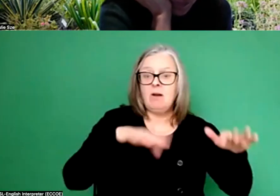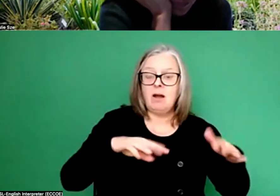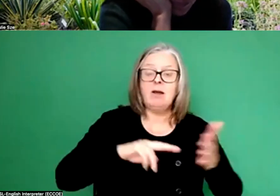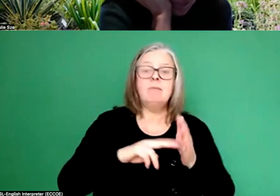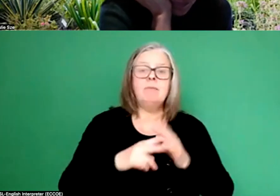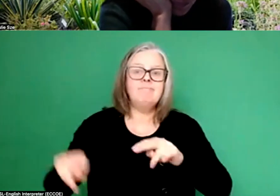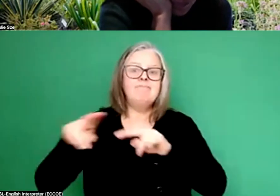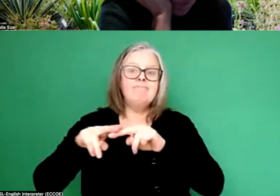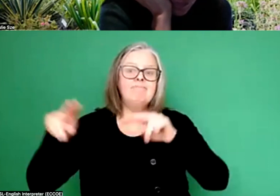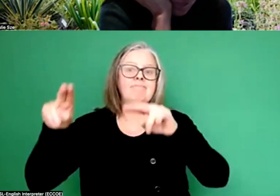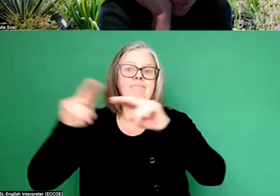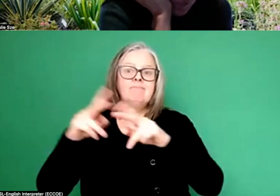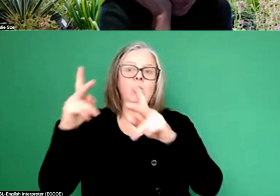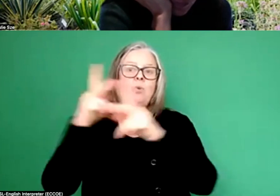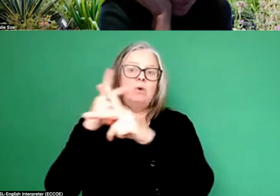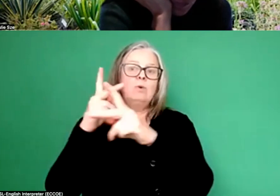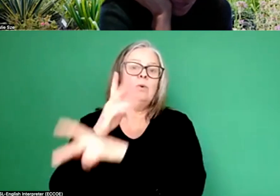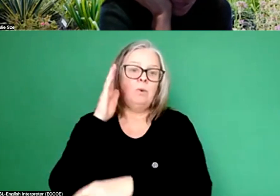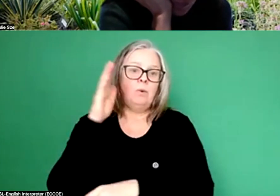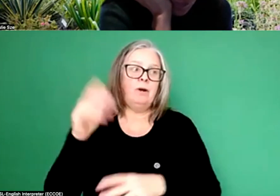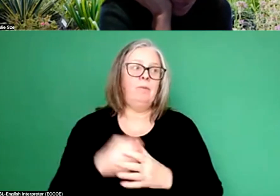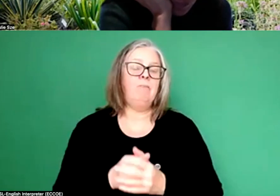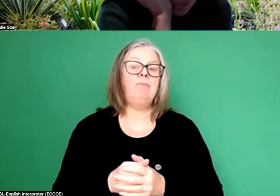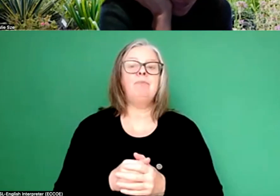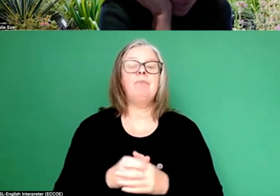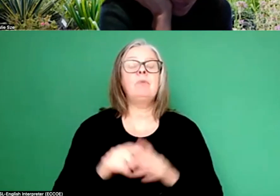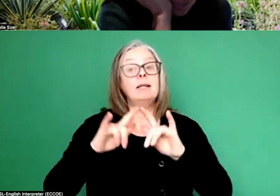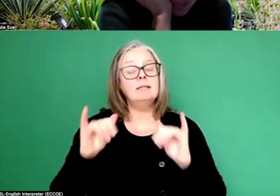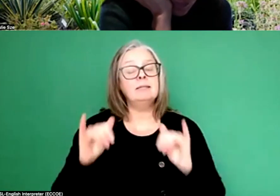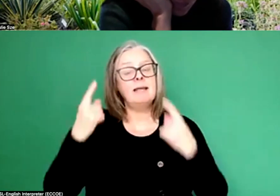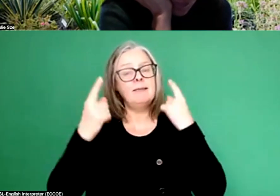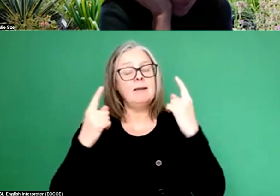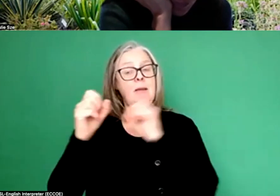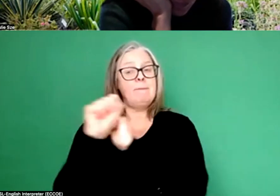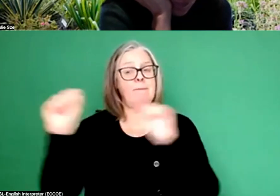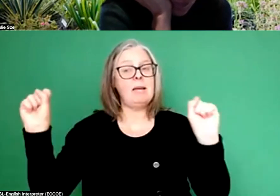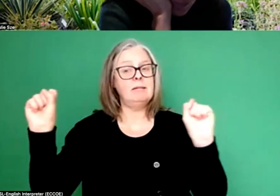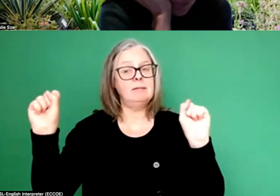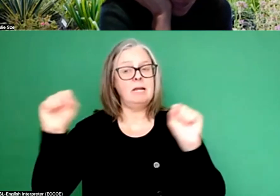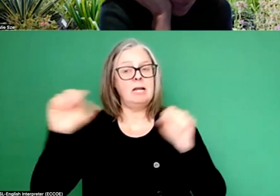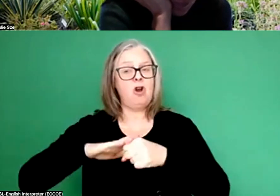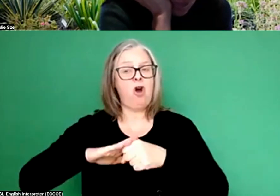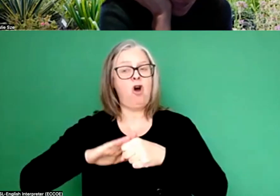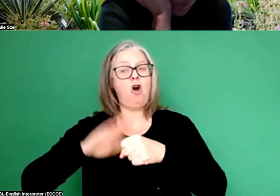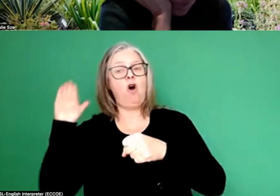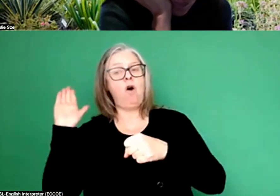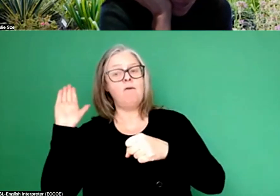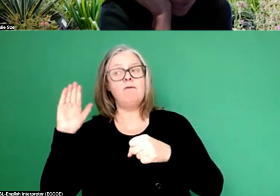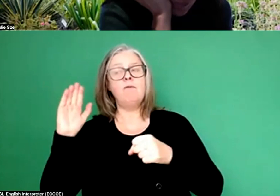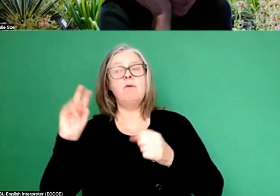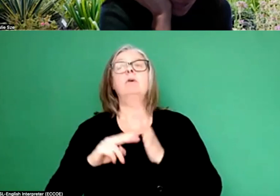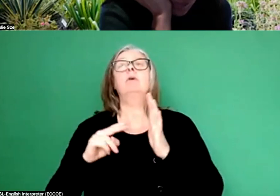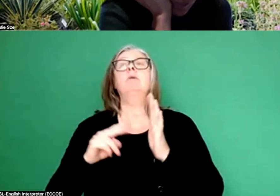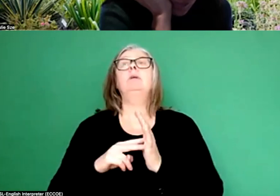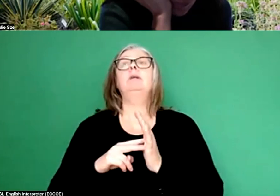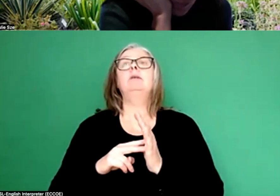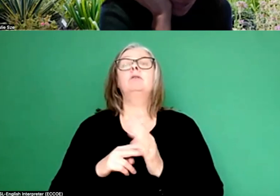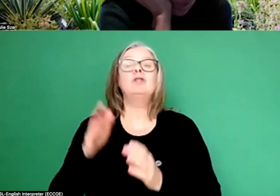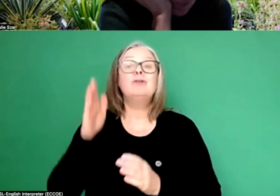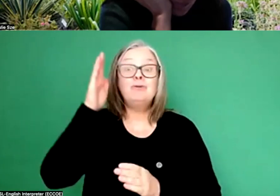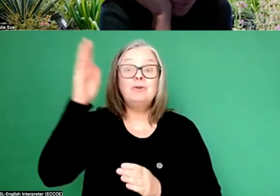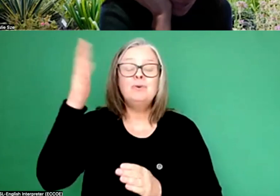normally when we think about freedom movements and we think about emancipation, at least on the sort of big historical scheme we think about futures that are better